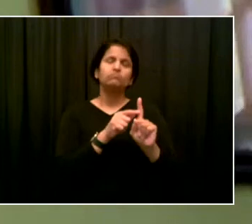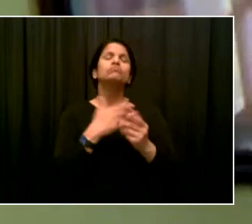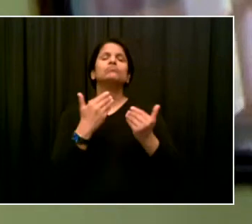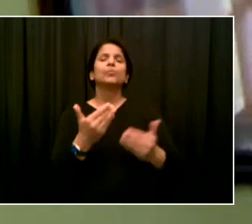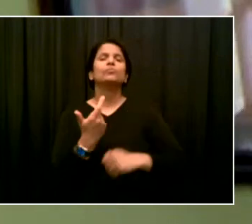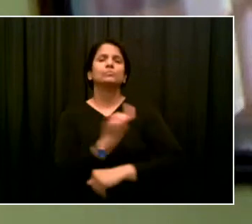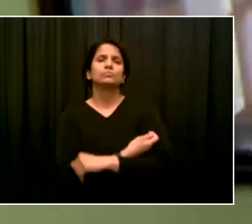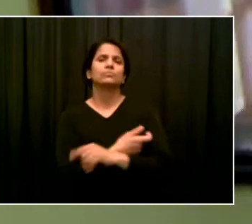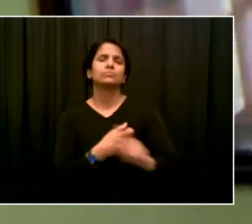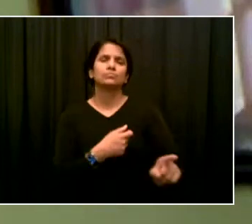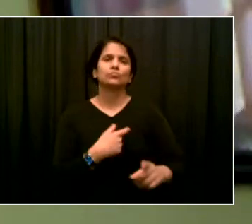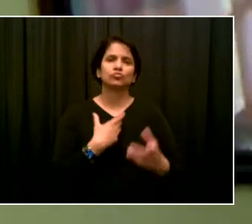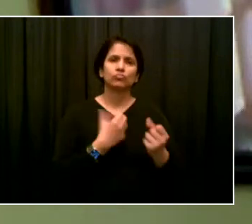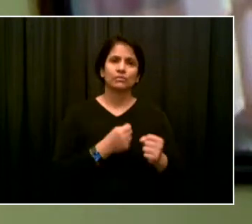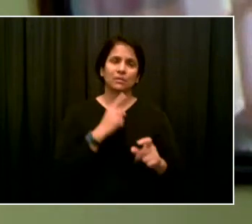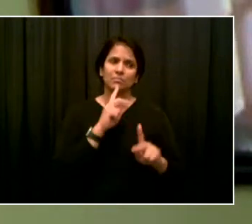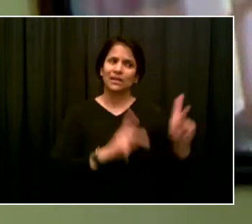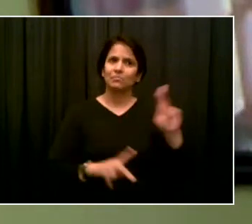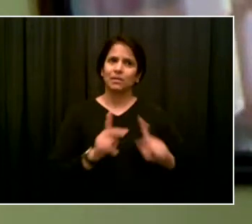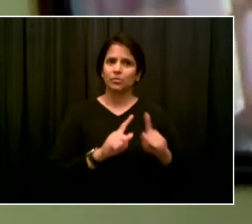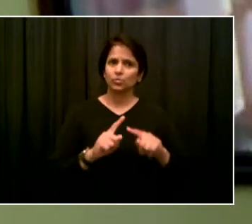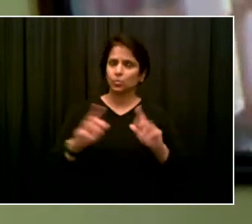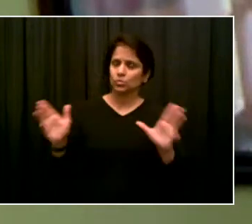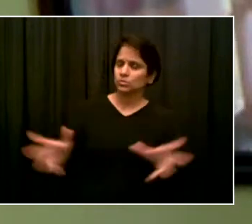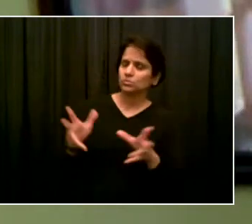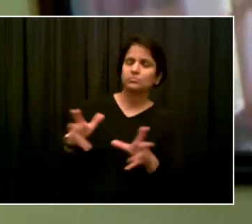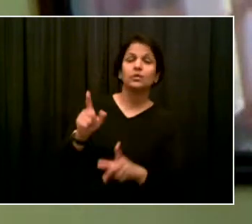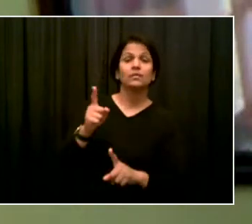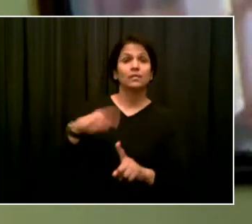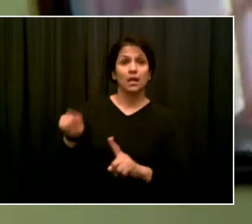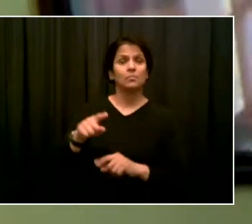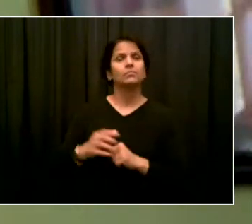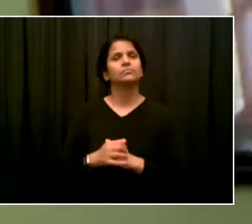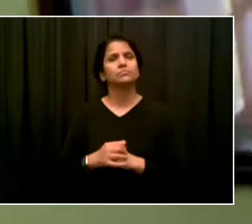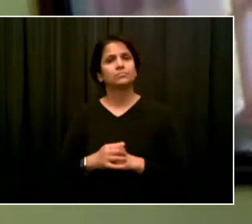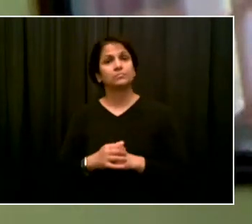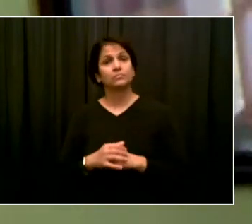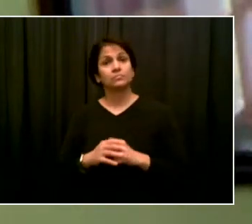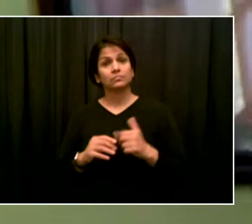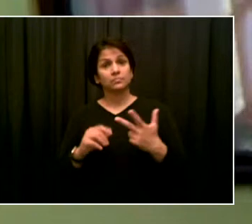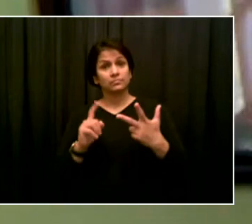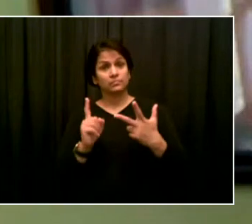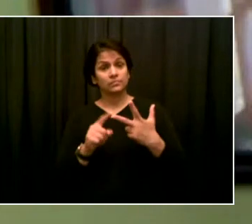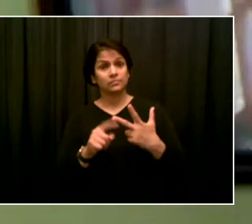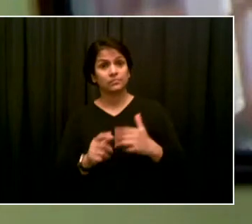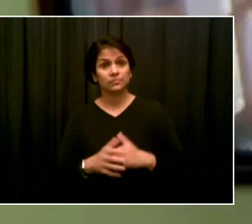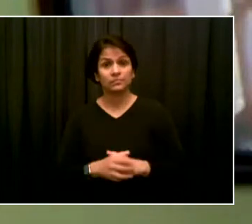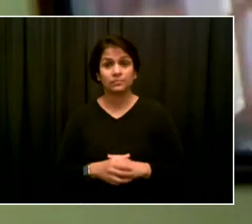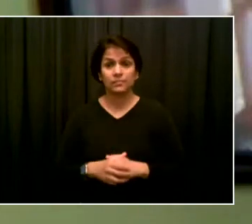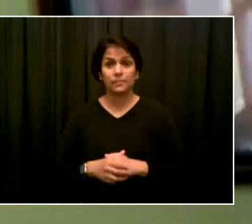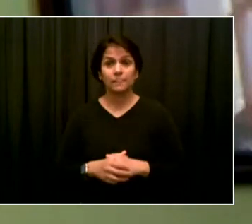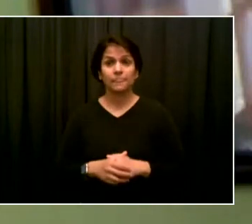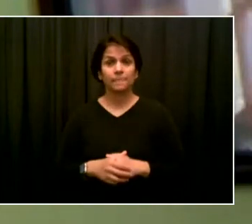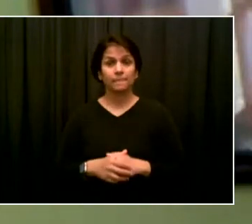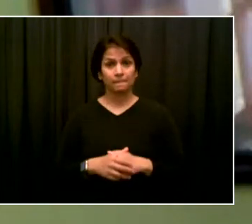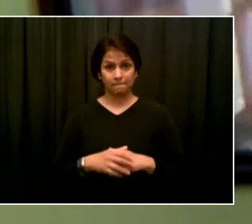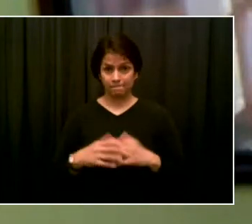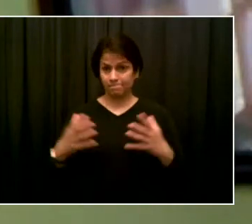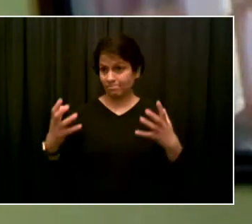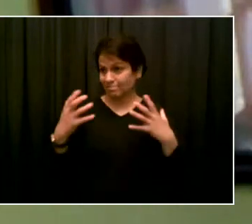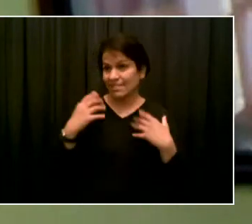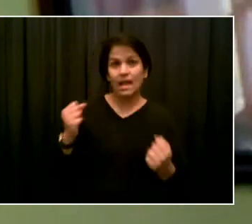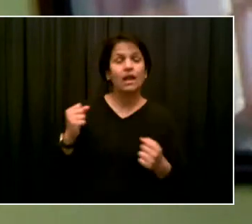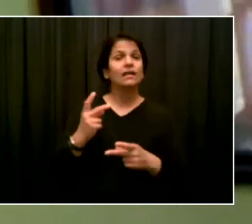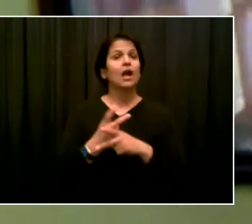a little bit of what you got at, which is the question about healthcare facilities. We have seen now through reports from CDC about outbreaks